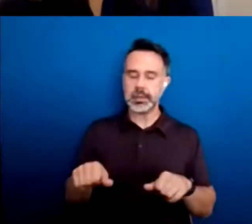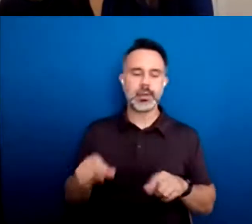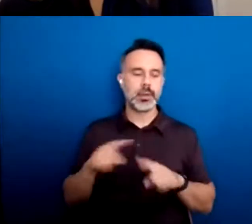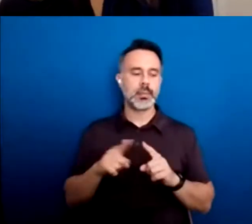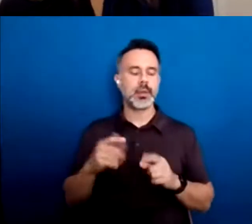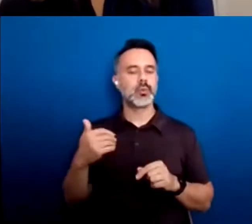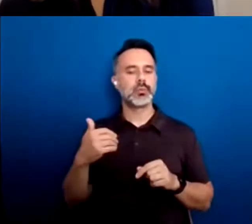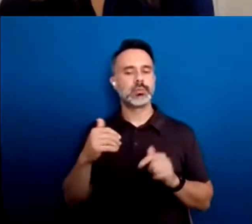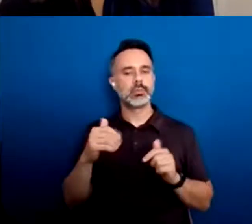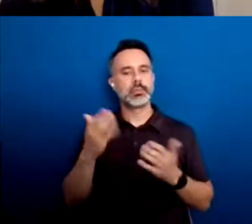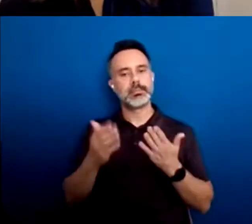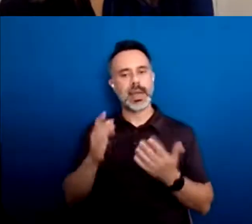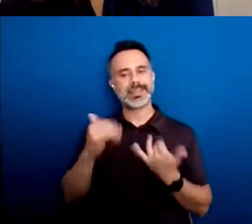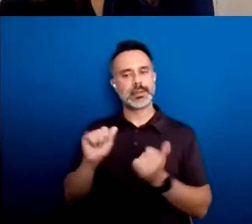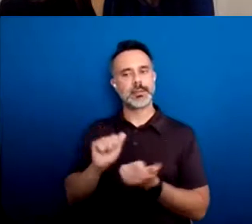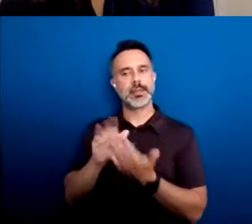that.